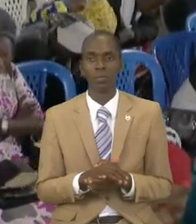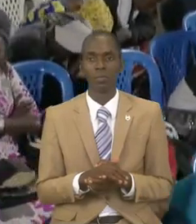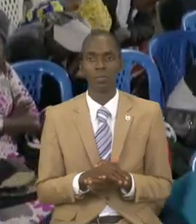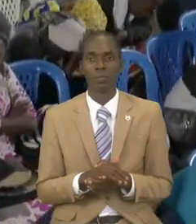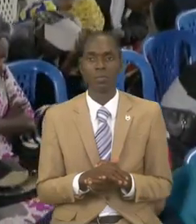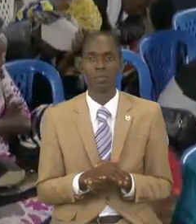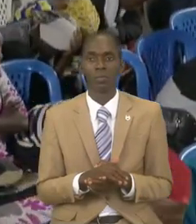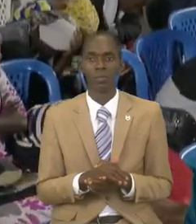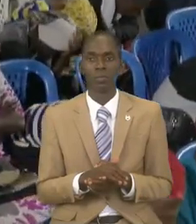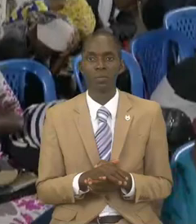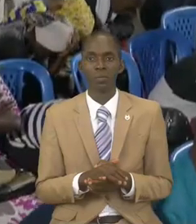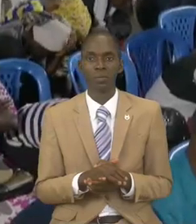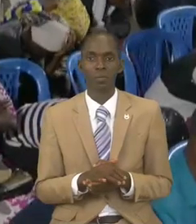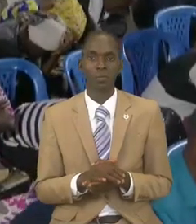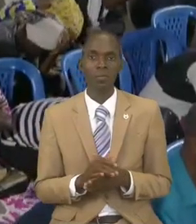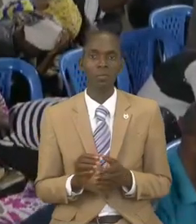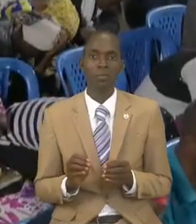Okay, thank you.